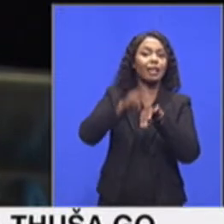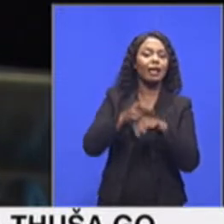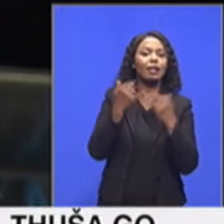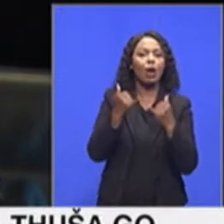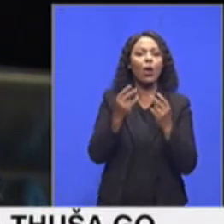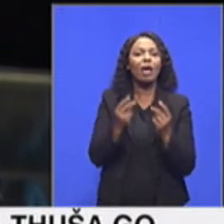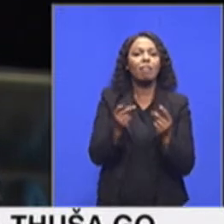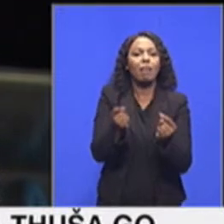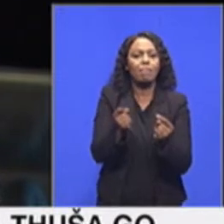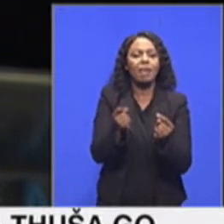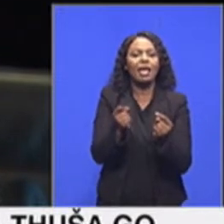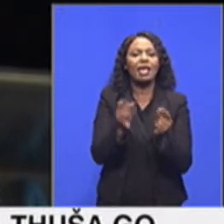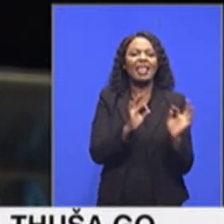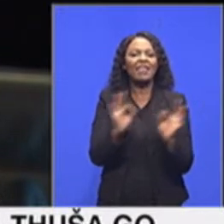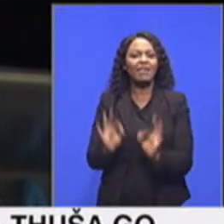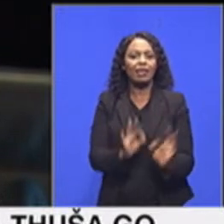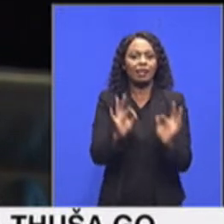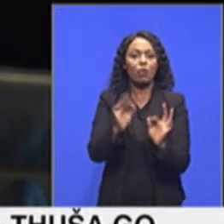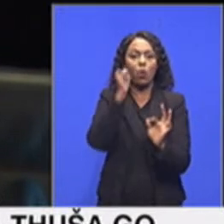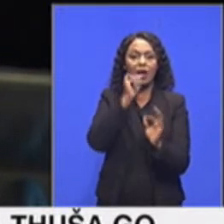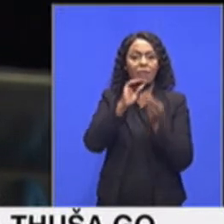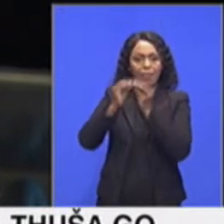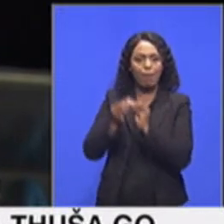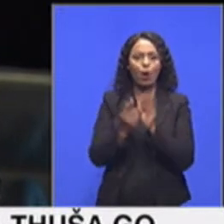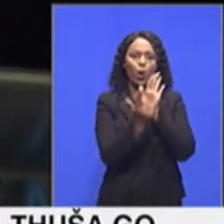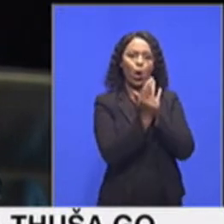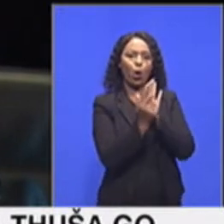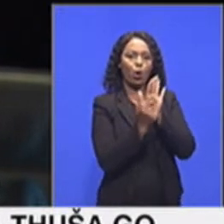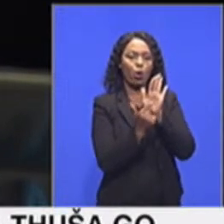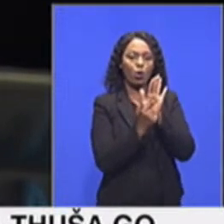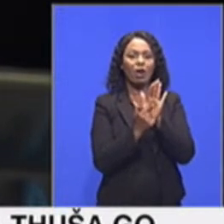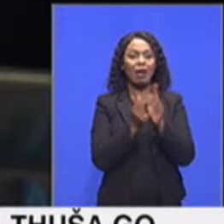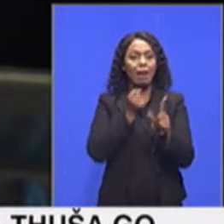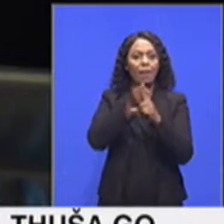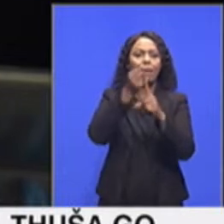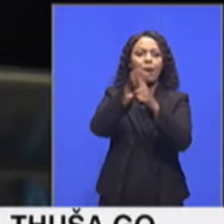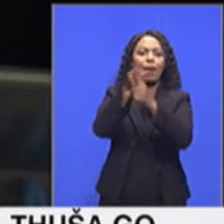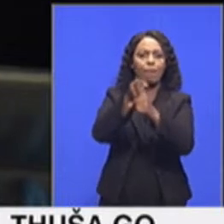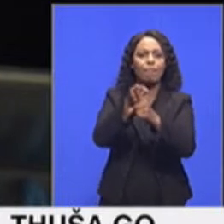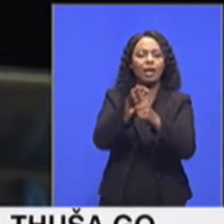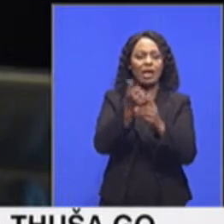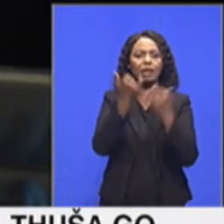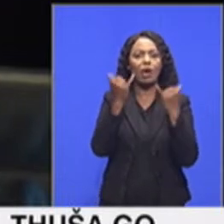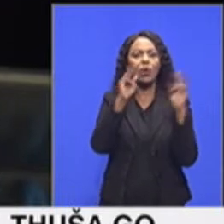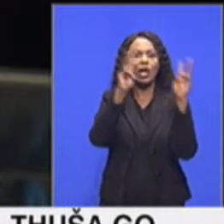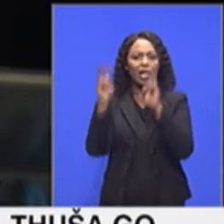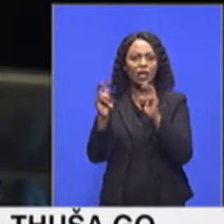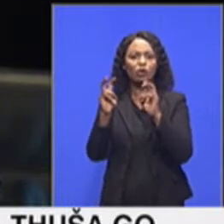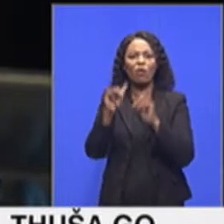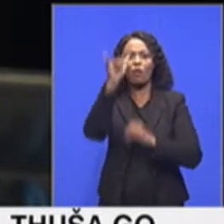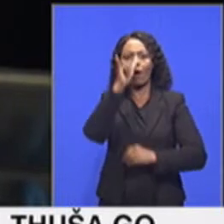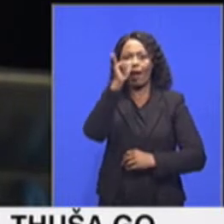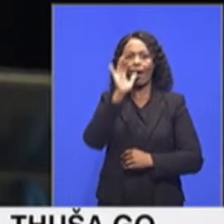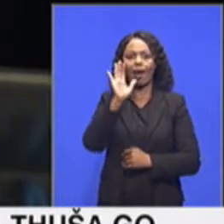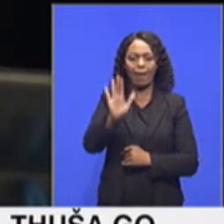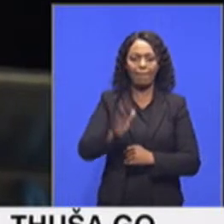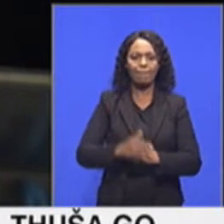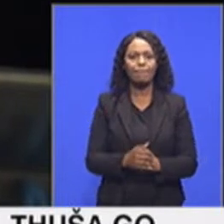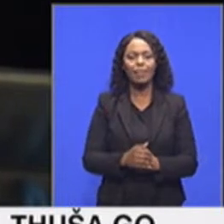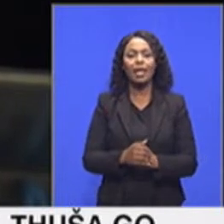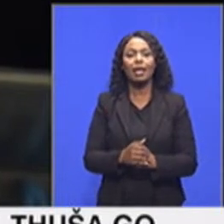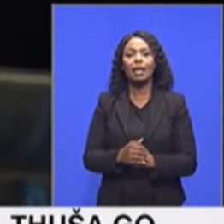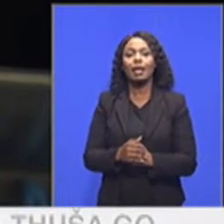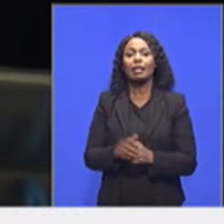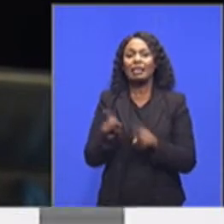effective in implementing our laws, particularly in fighting organized and sophisticated crimes. Addressing the